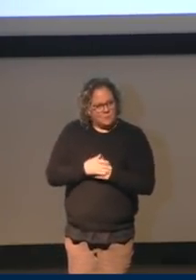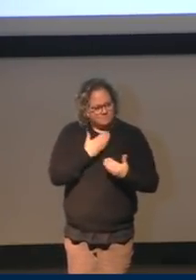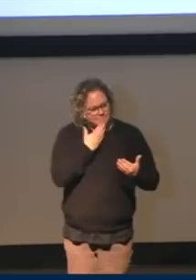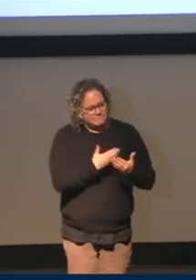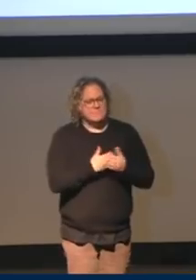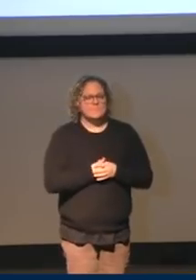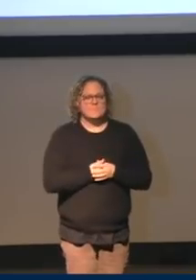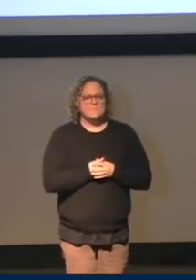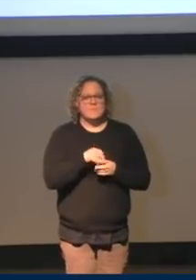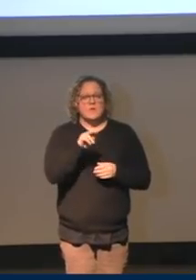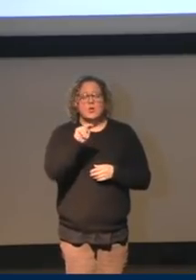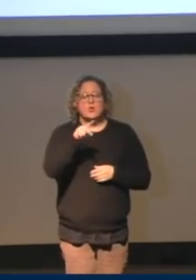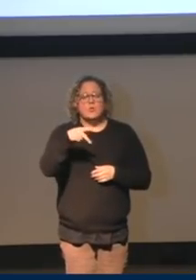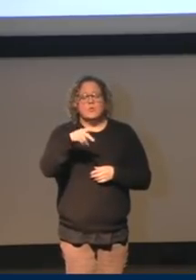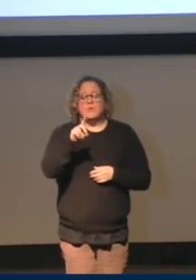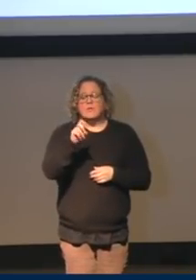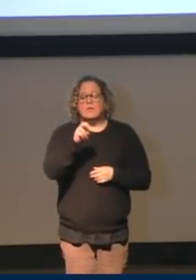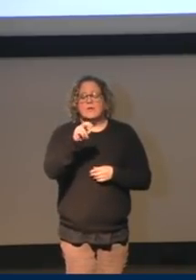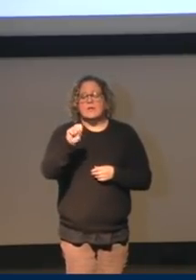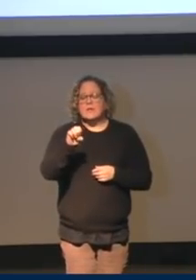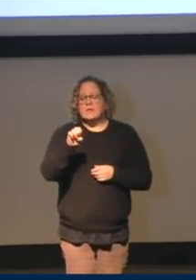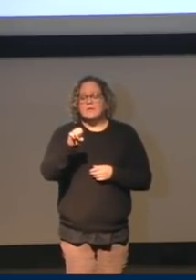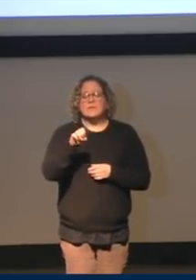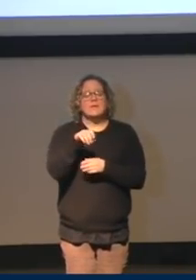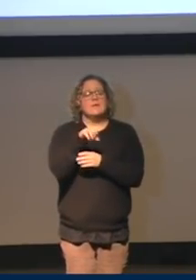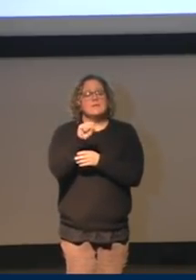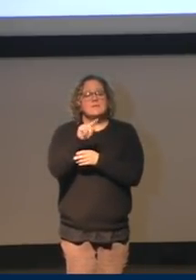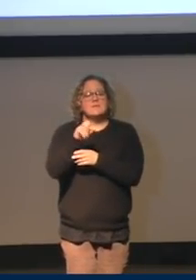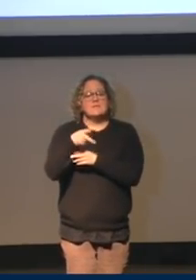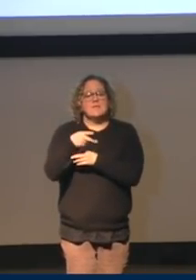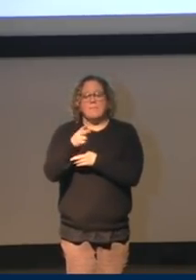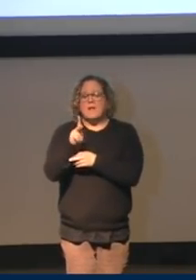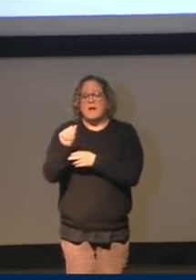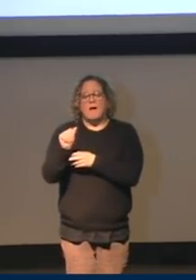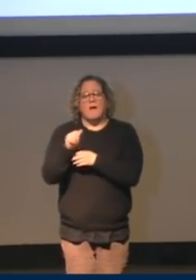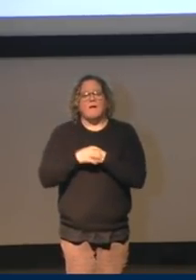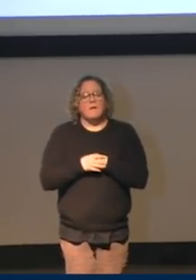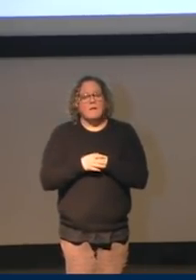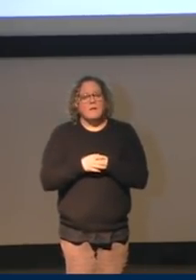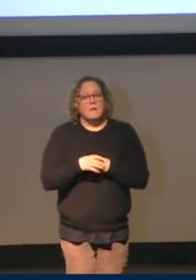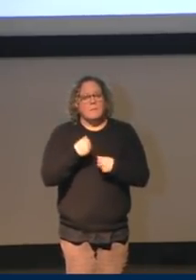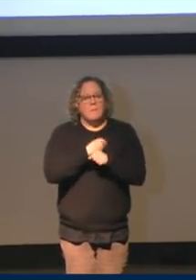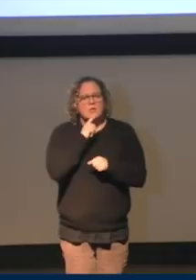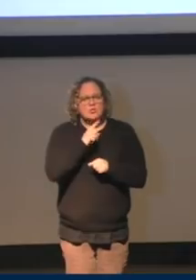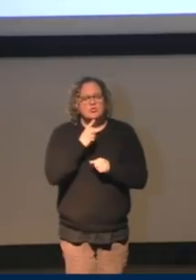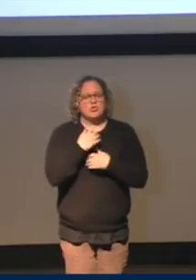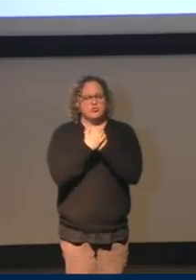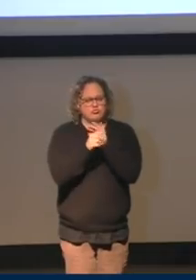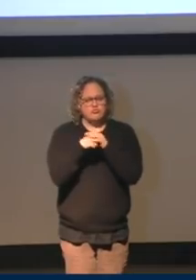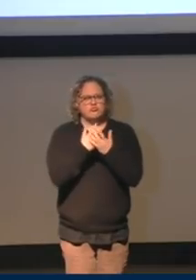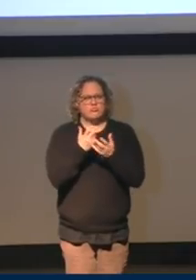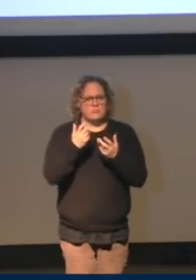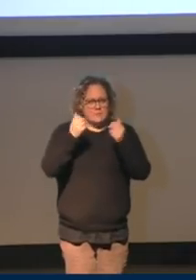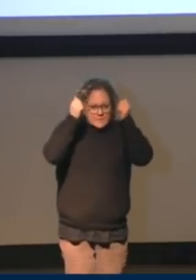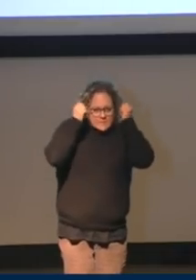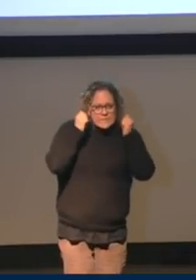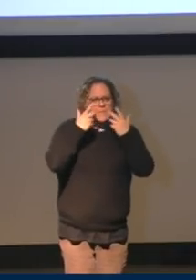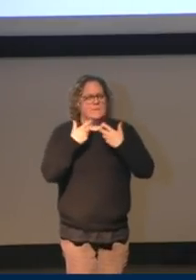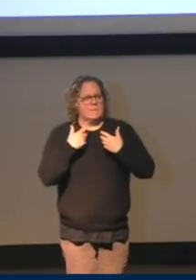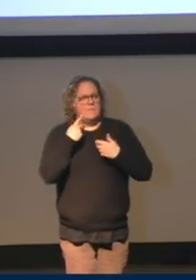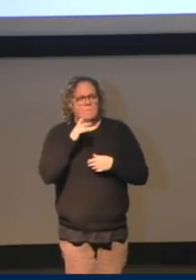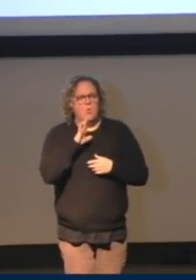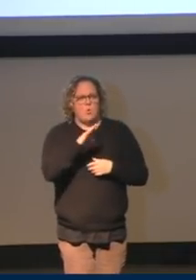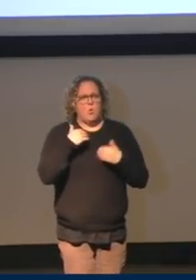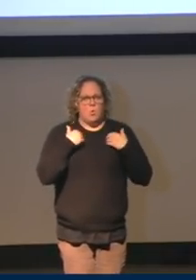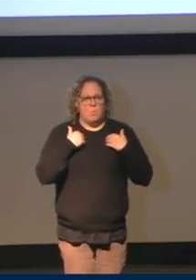nurse practitioner, Denise Stepka, who made sure that hand-sewn scrub caps for her pulmonary med colleagues